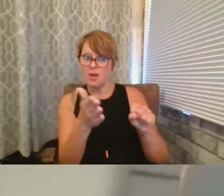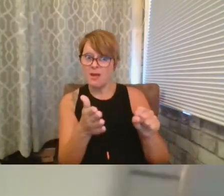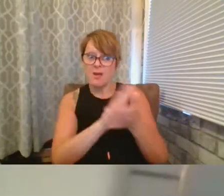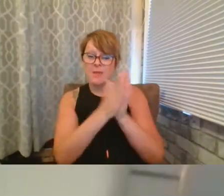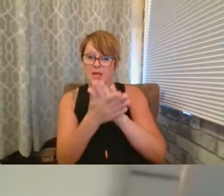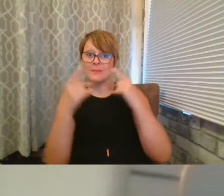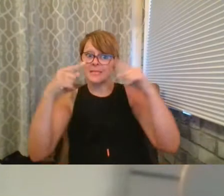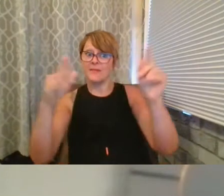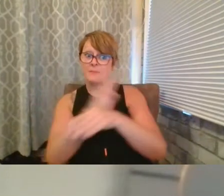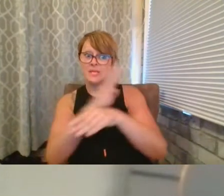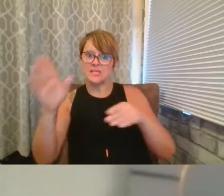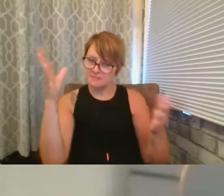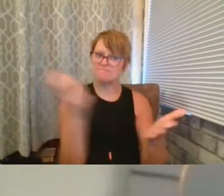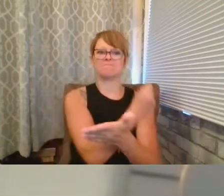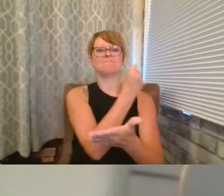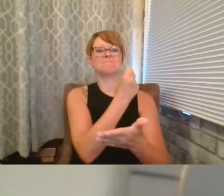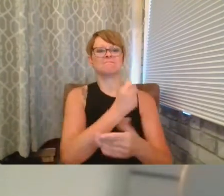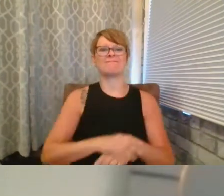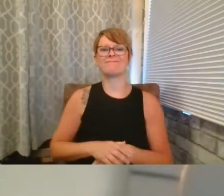I totally agree with Joe when